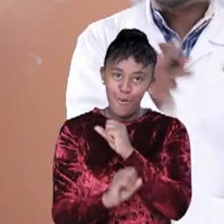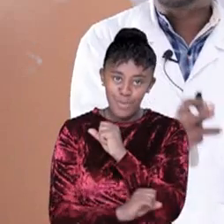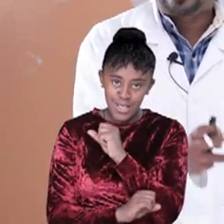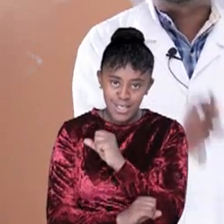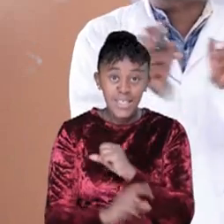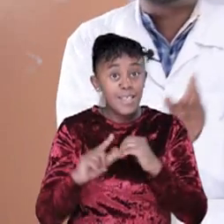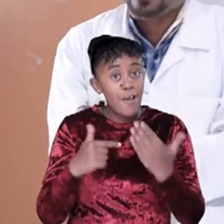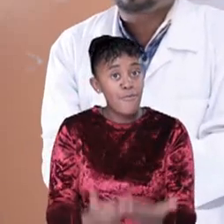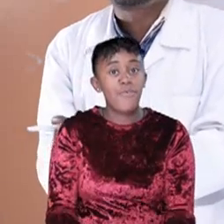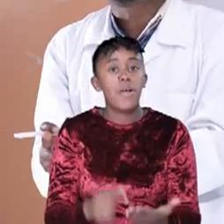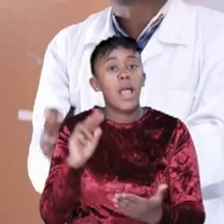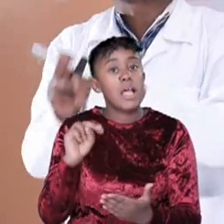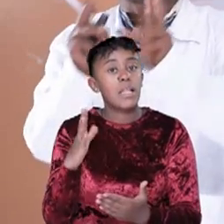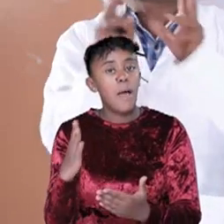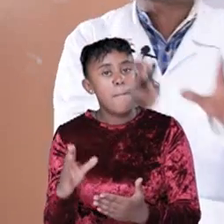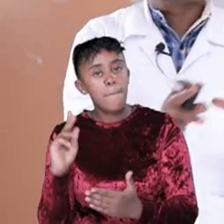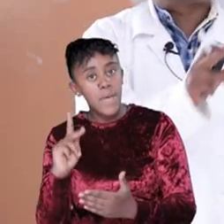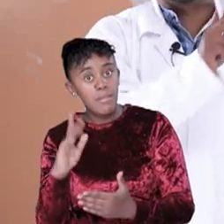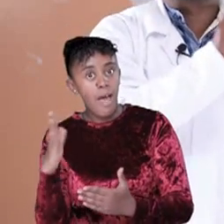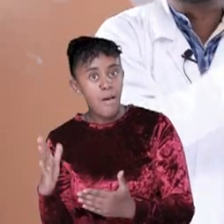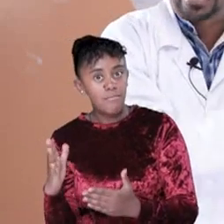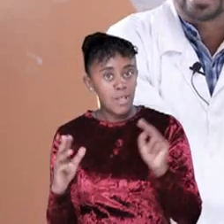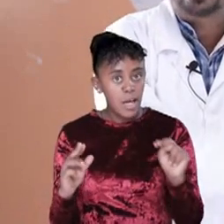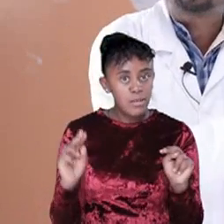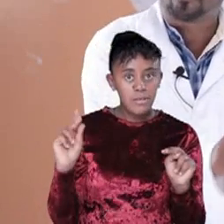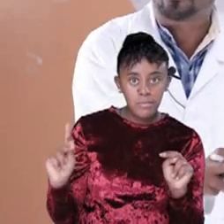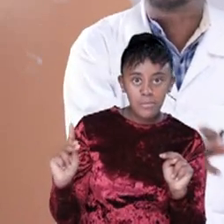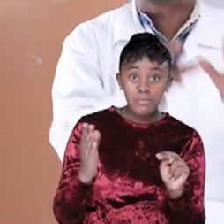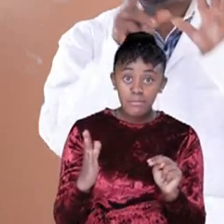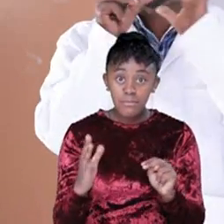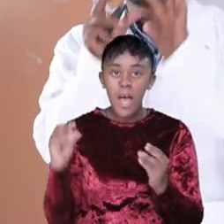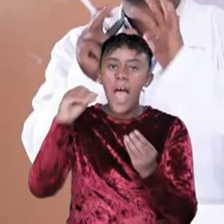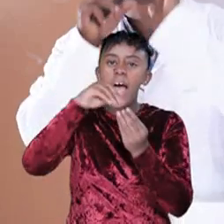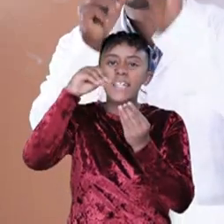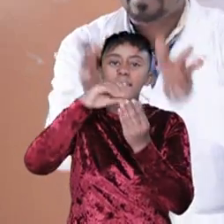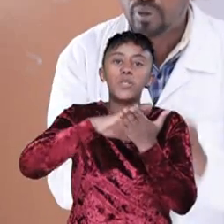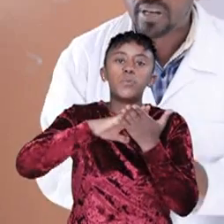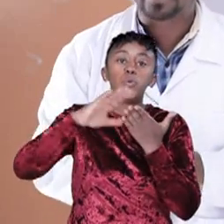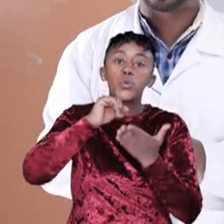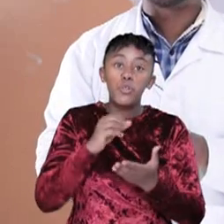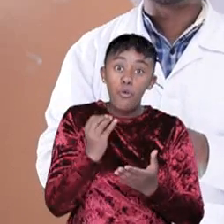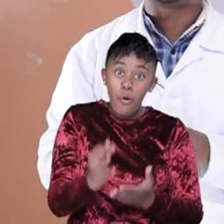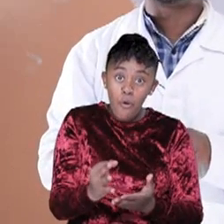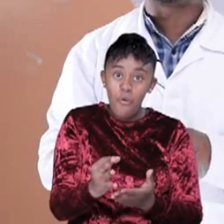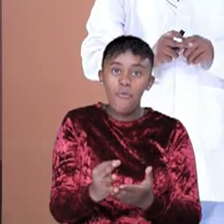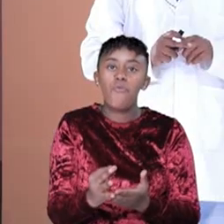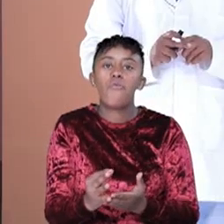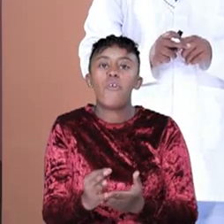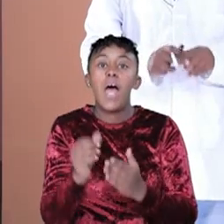Therefore, N-type and the p-type semiconductor formed by the adding impurity of an atom to the semiconductors.